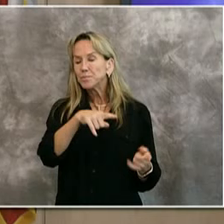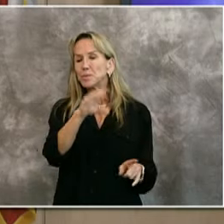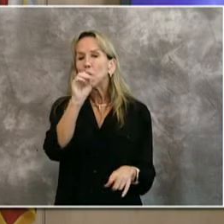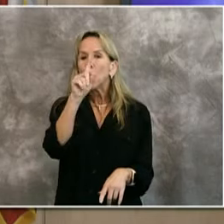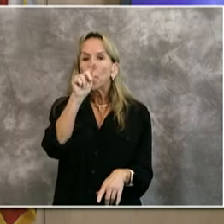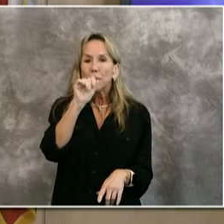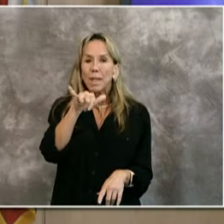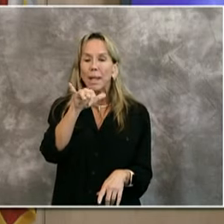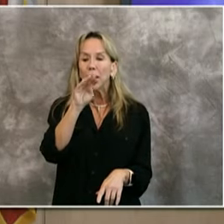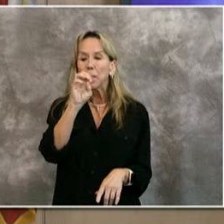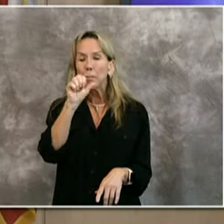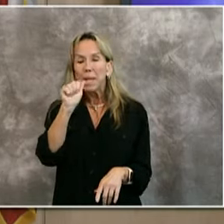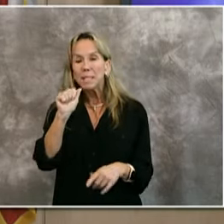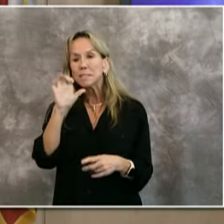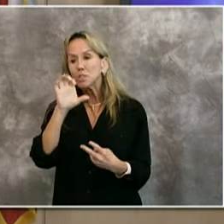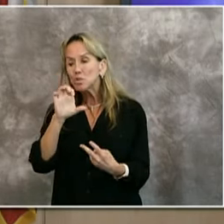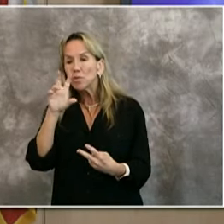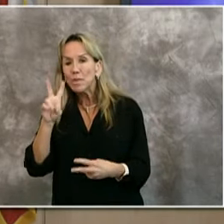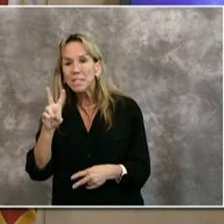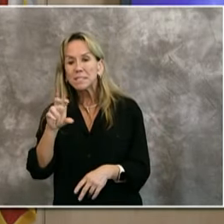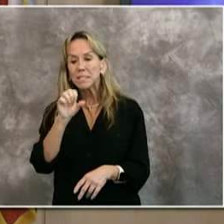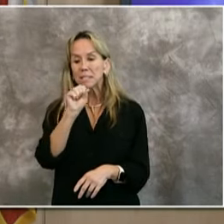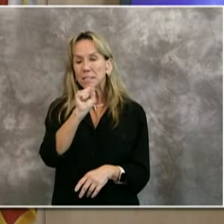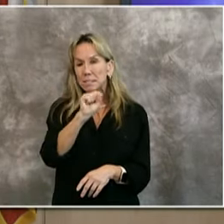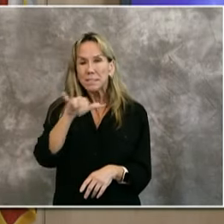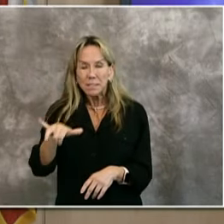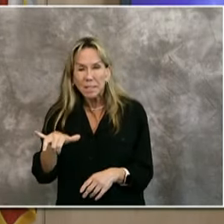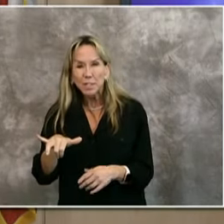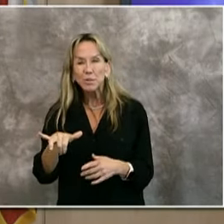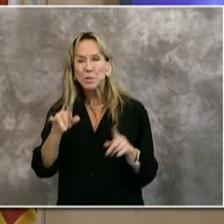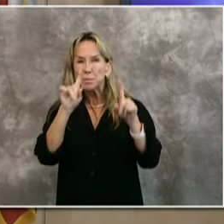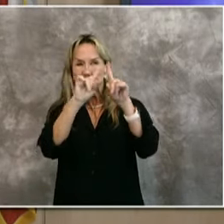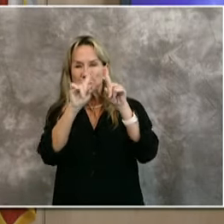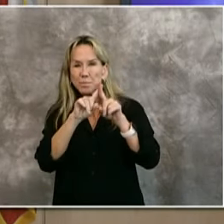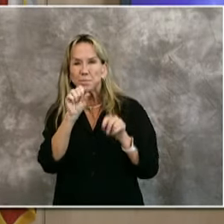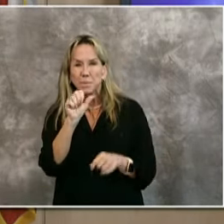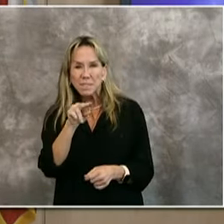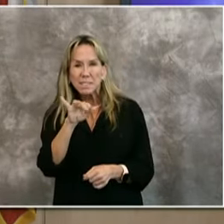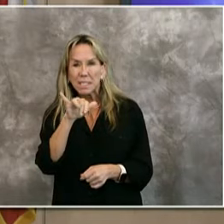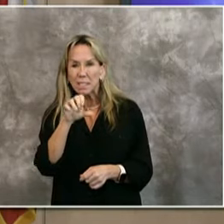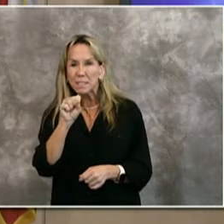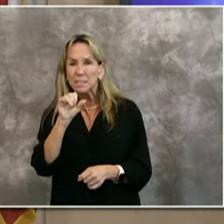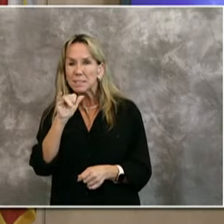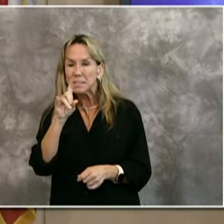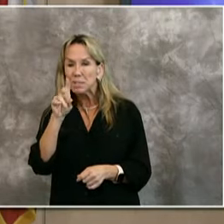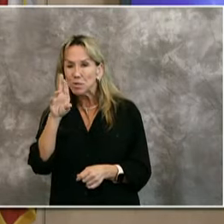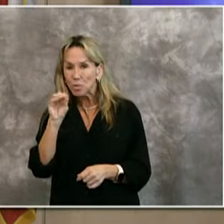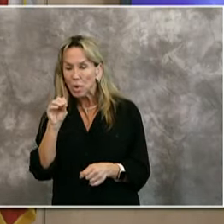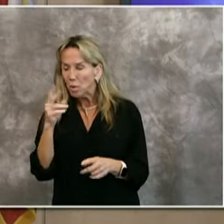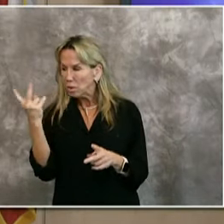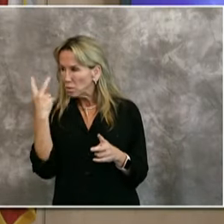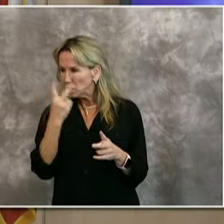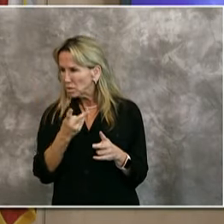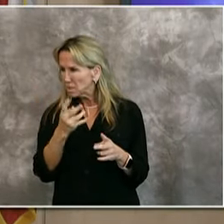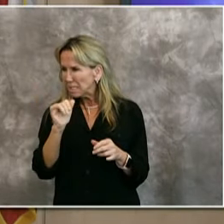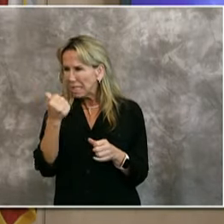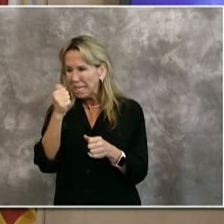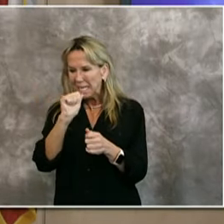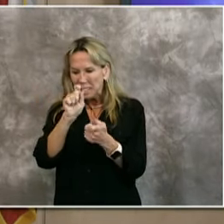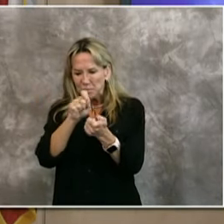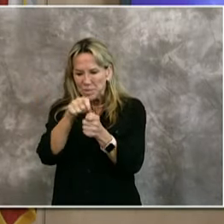Mesa, Chula Vista, and San Isidro. So are there any specific measures to mitigate these cases in these specific